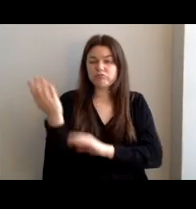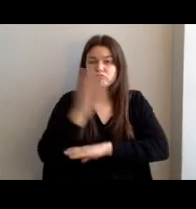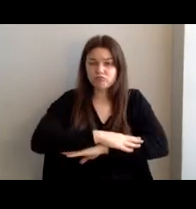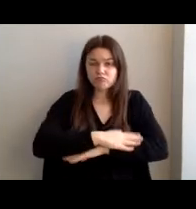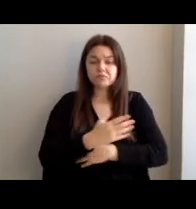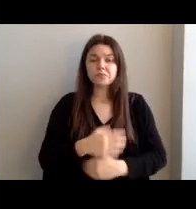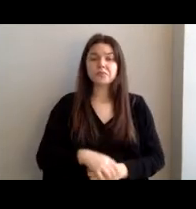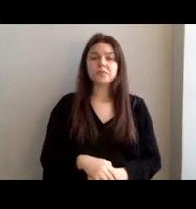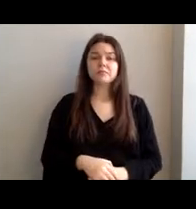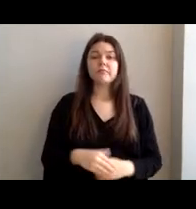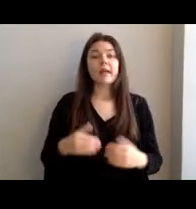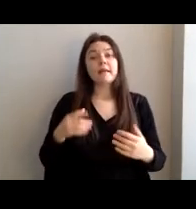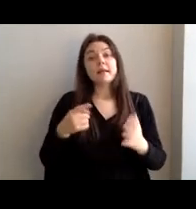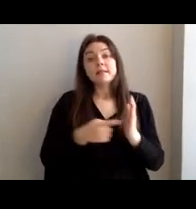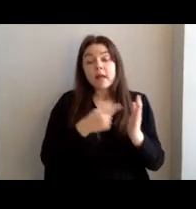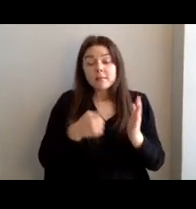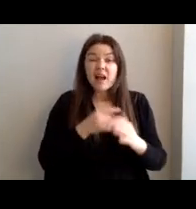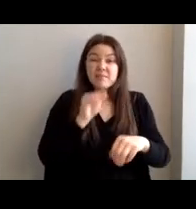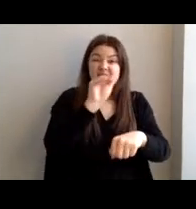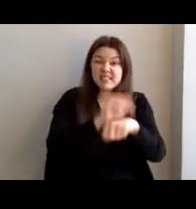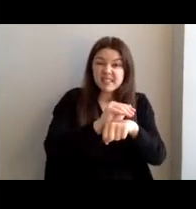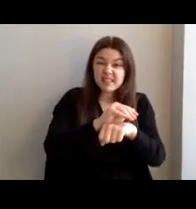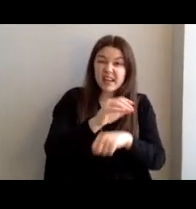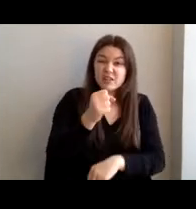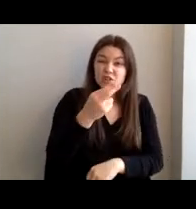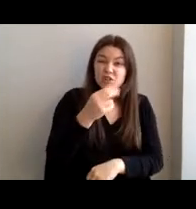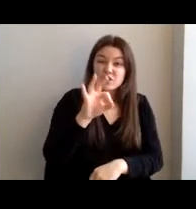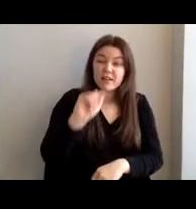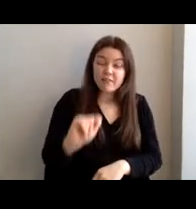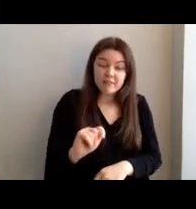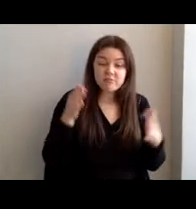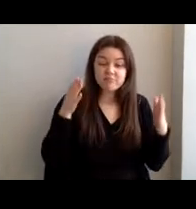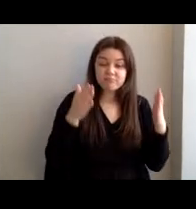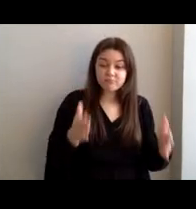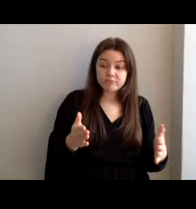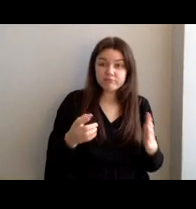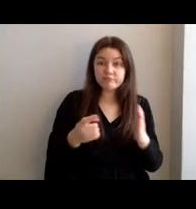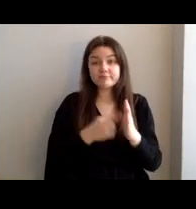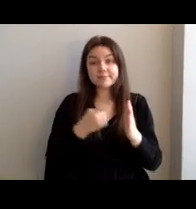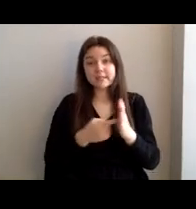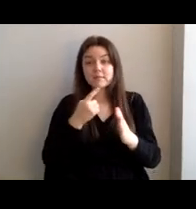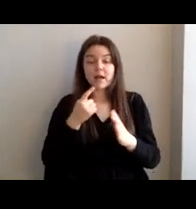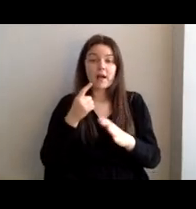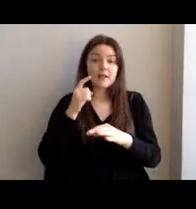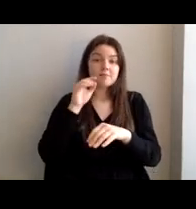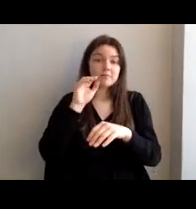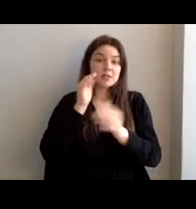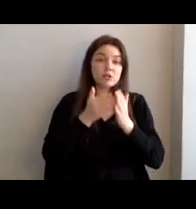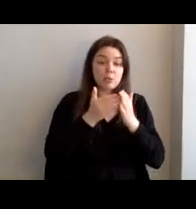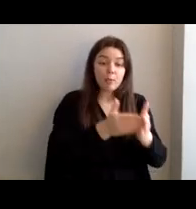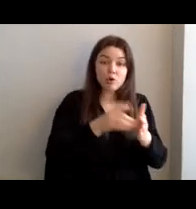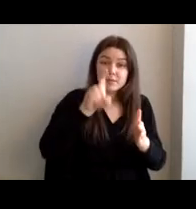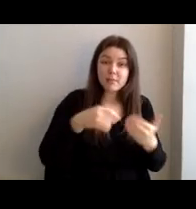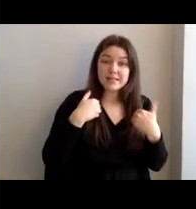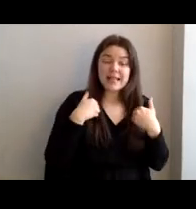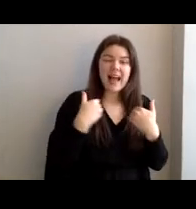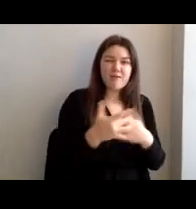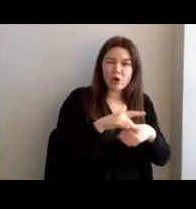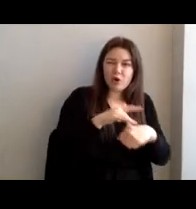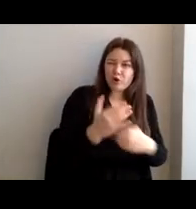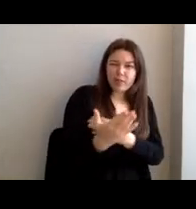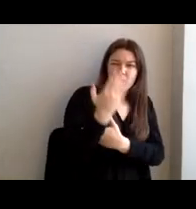you can have night shifts. Sometimes the fishing vessels need to have two inspectors there or early mornings.